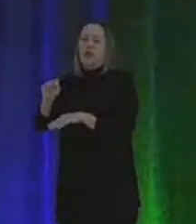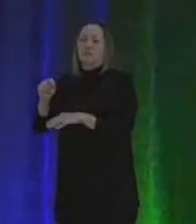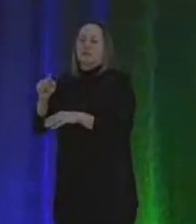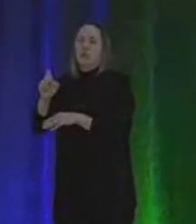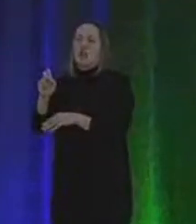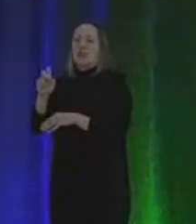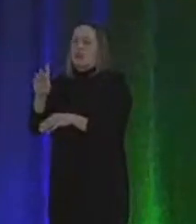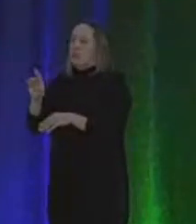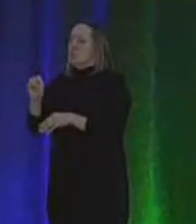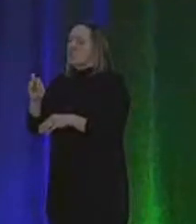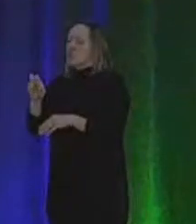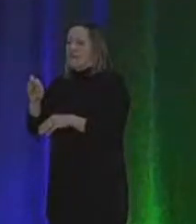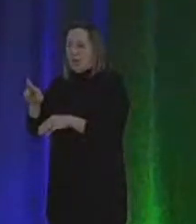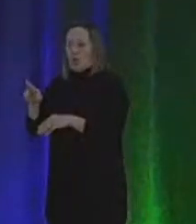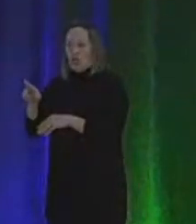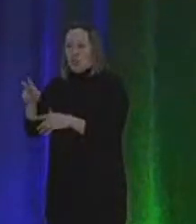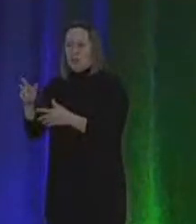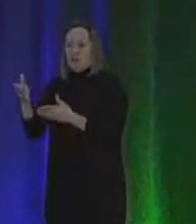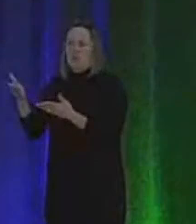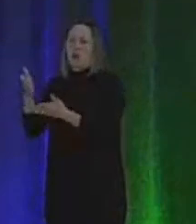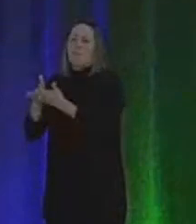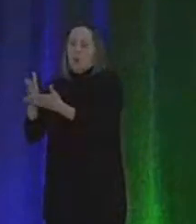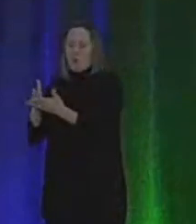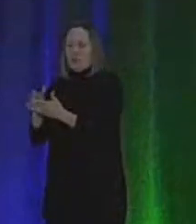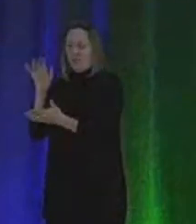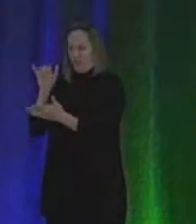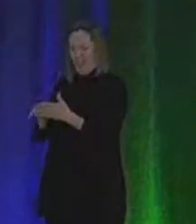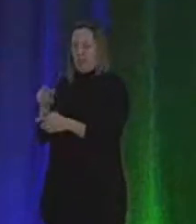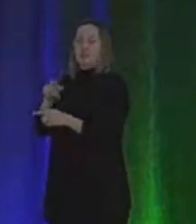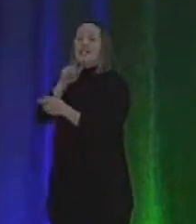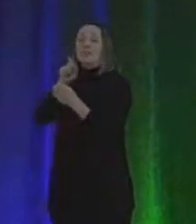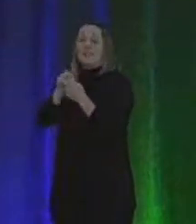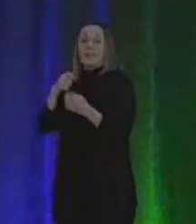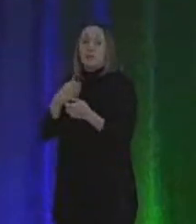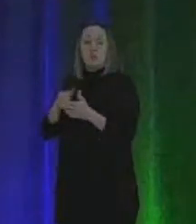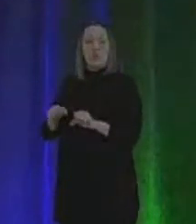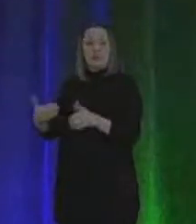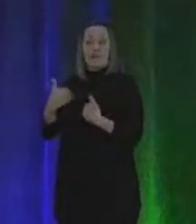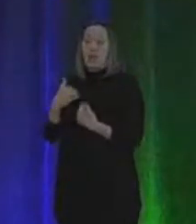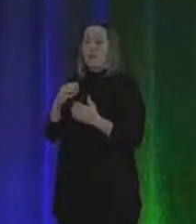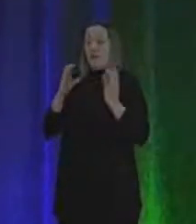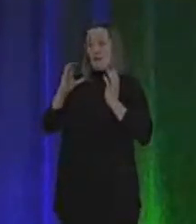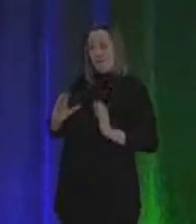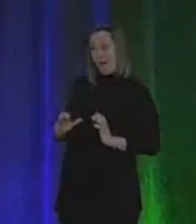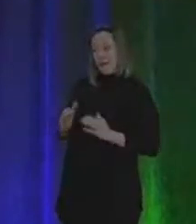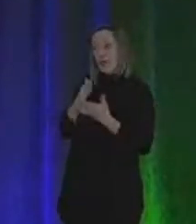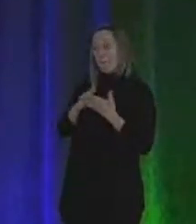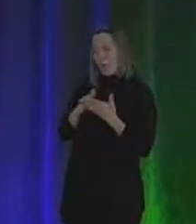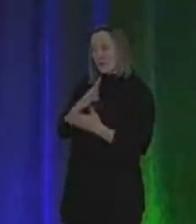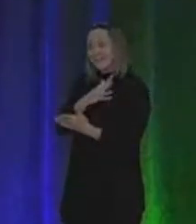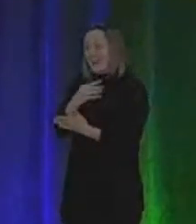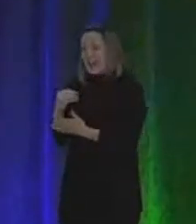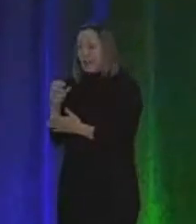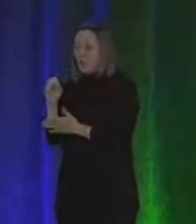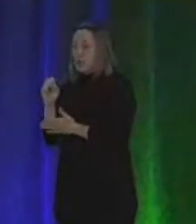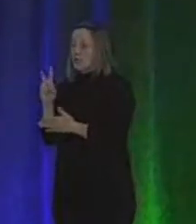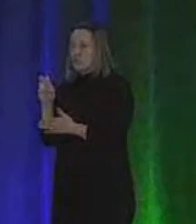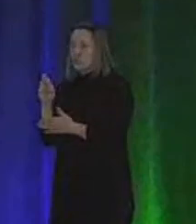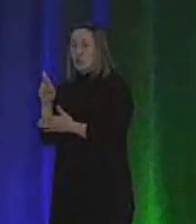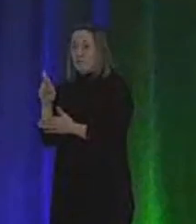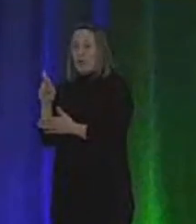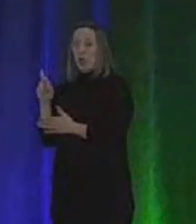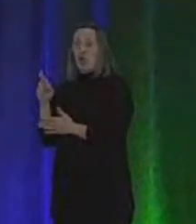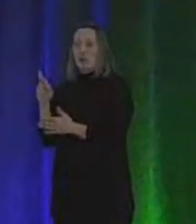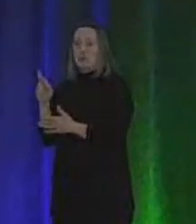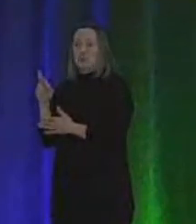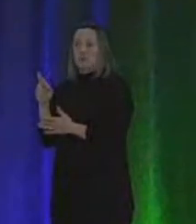components. So with the React server components specifically, we can actually have client components and server components in the same